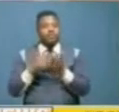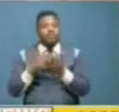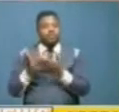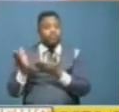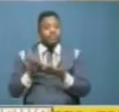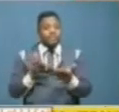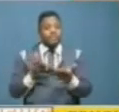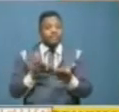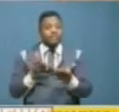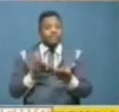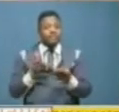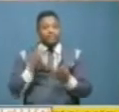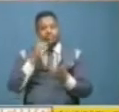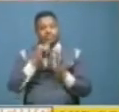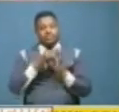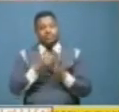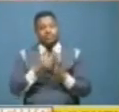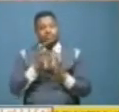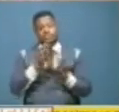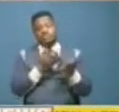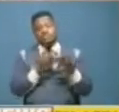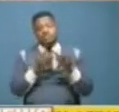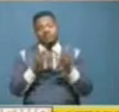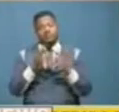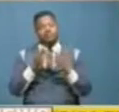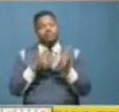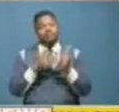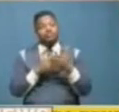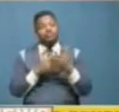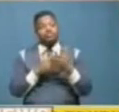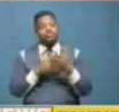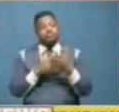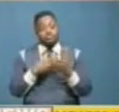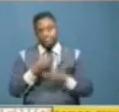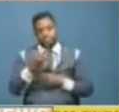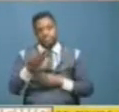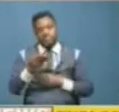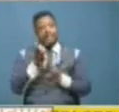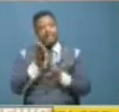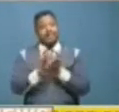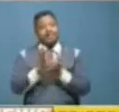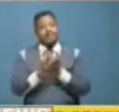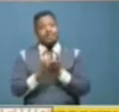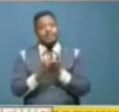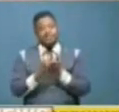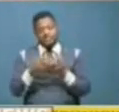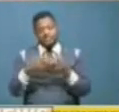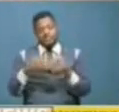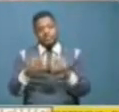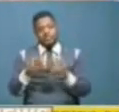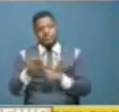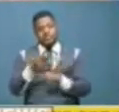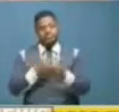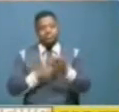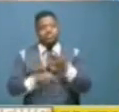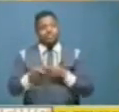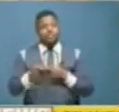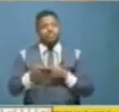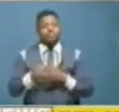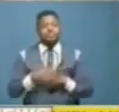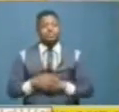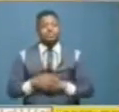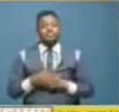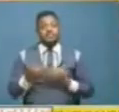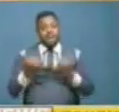For instance, if someone brings me fish, I will give the person cassava dough, which I sell in exchange. At